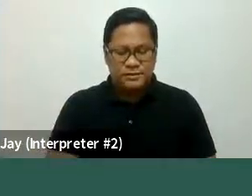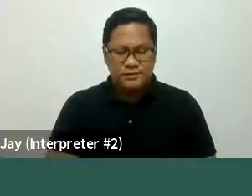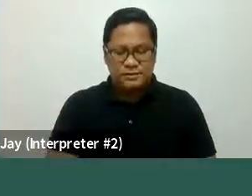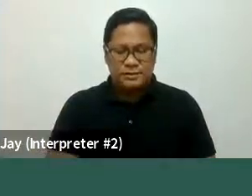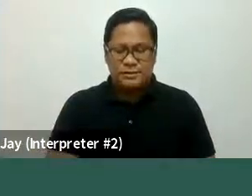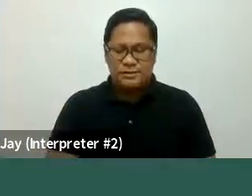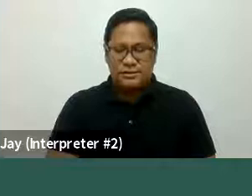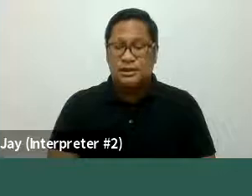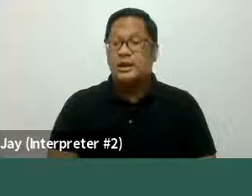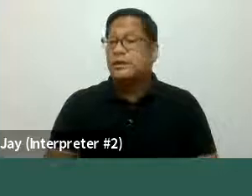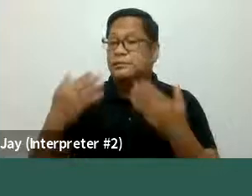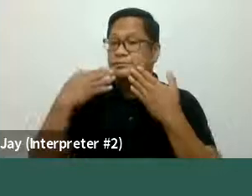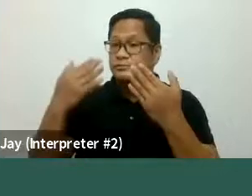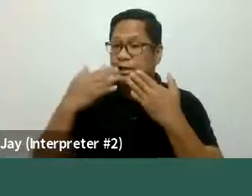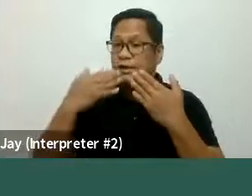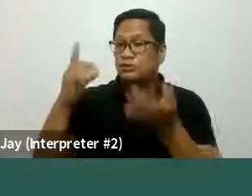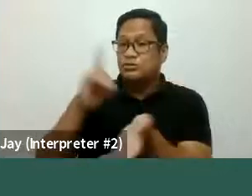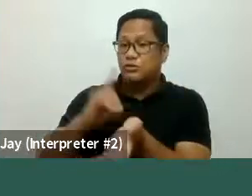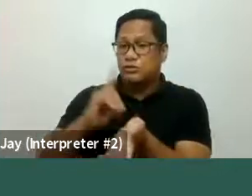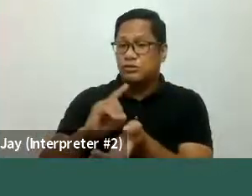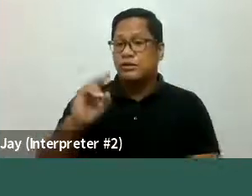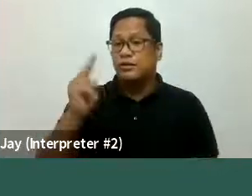Hi, thank you, Doc Cairo.